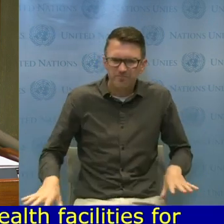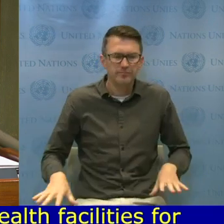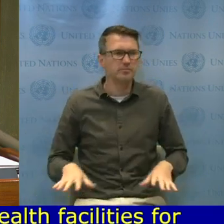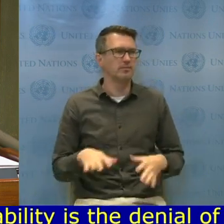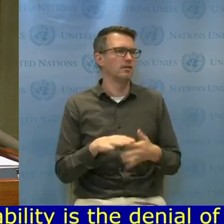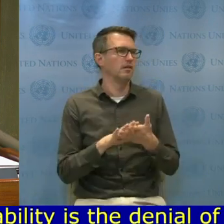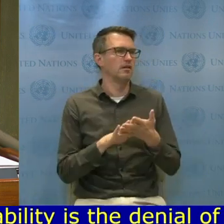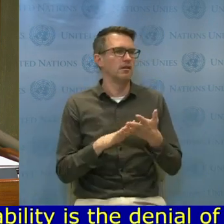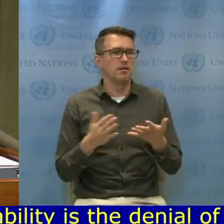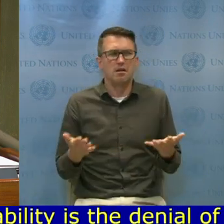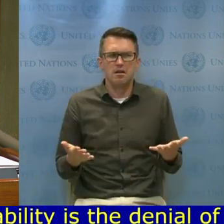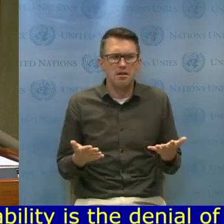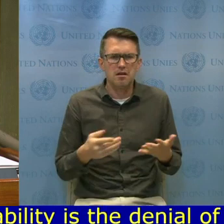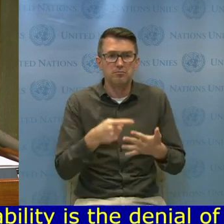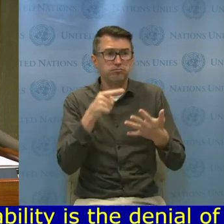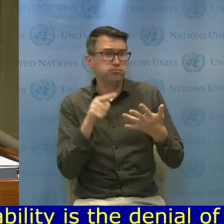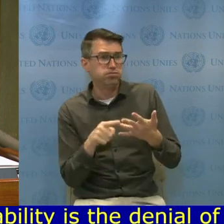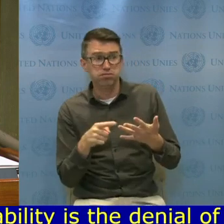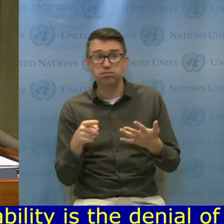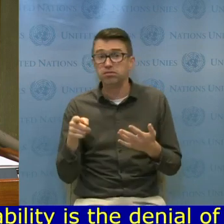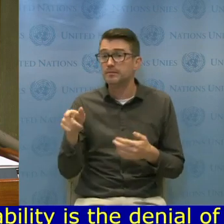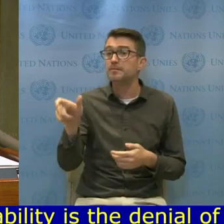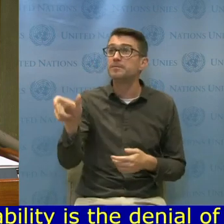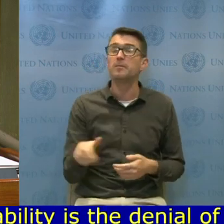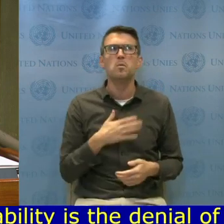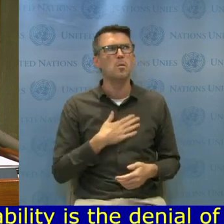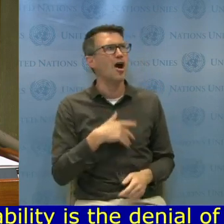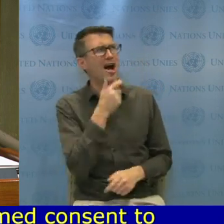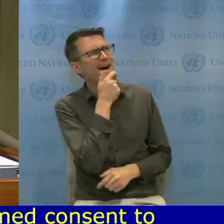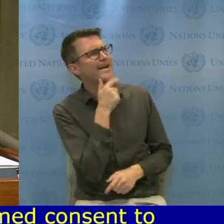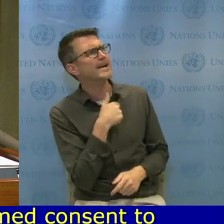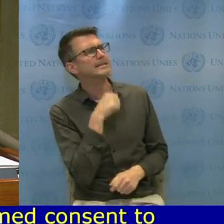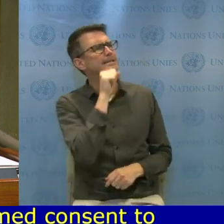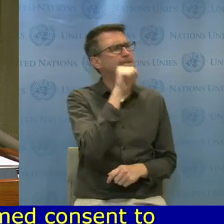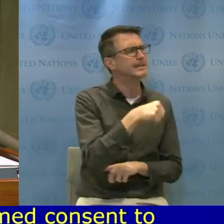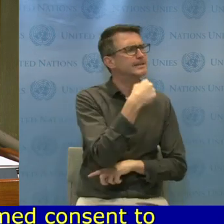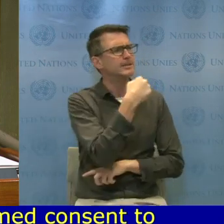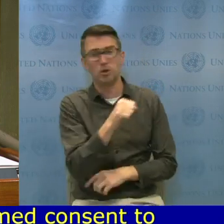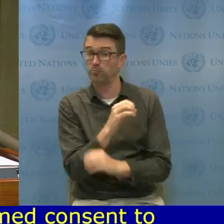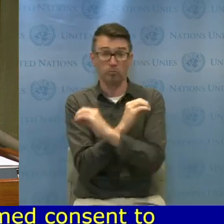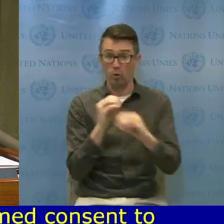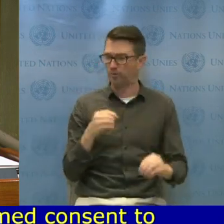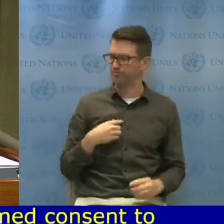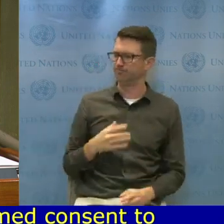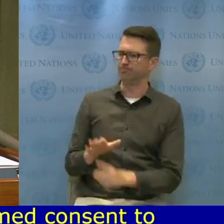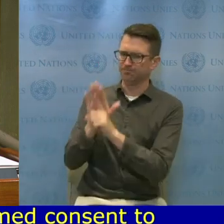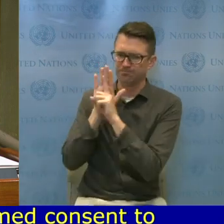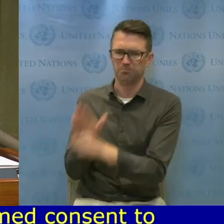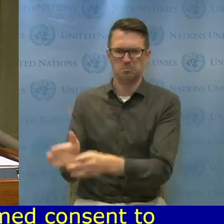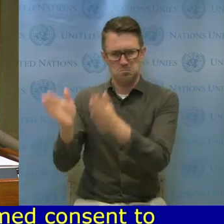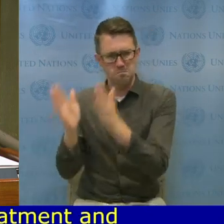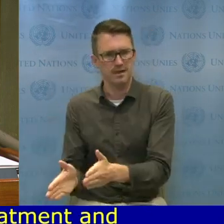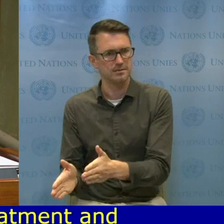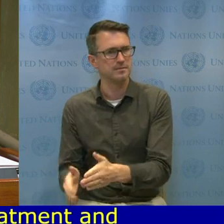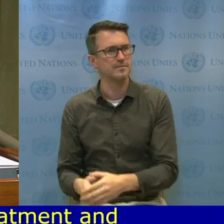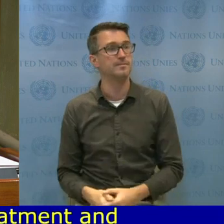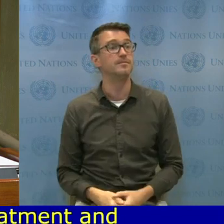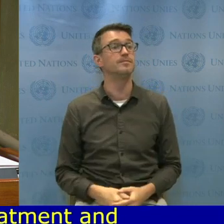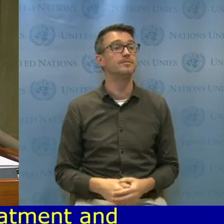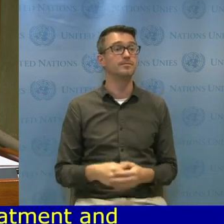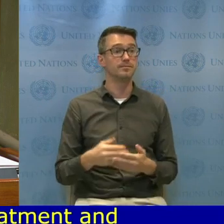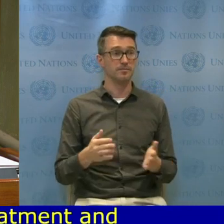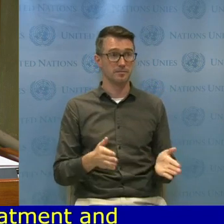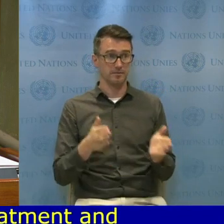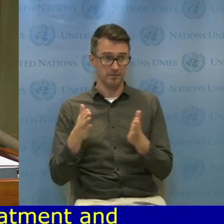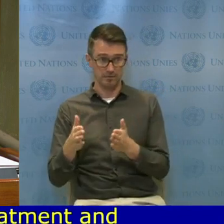institutionalization. Informed consent is a fundamental principle of medical ethics and international human rights law, and forcing